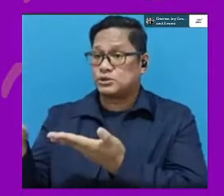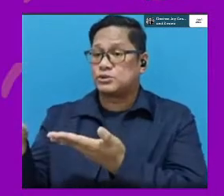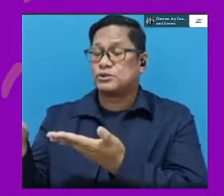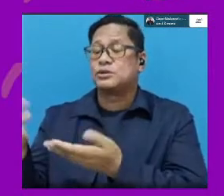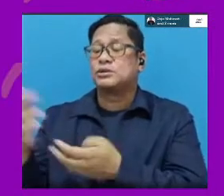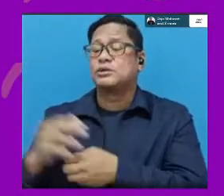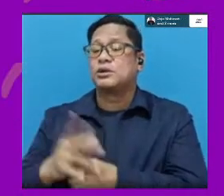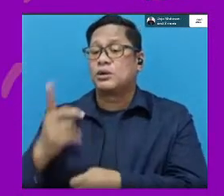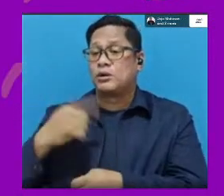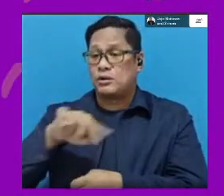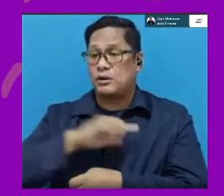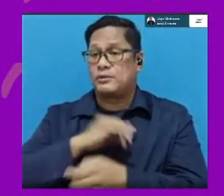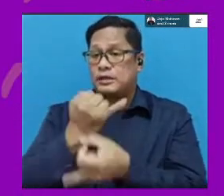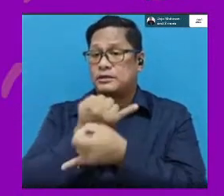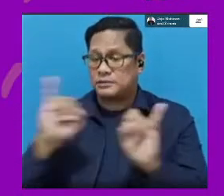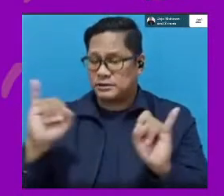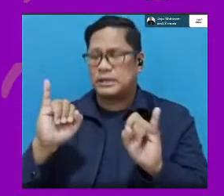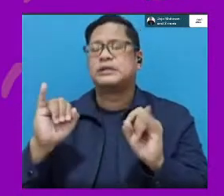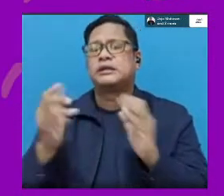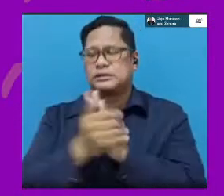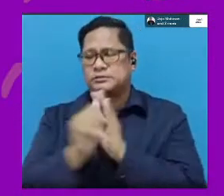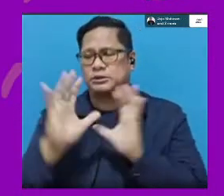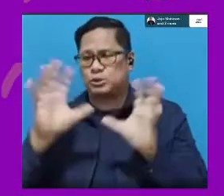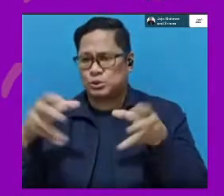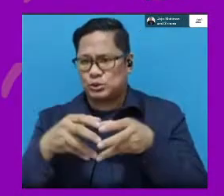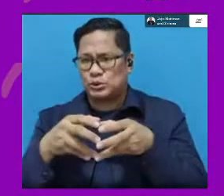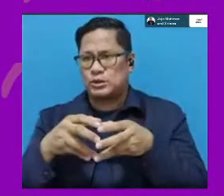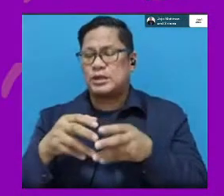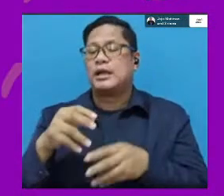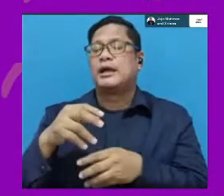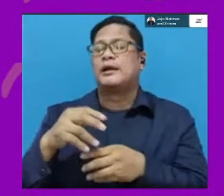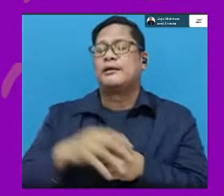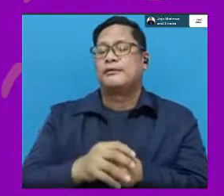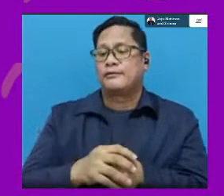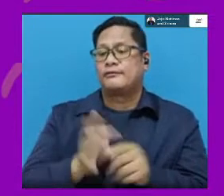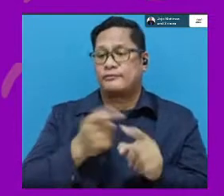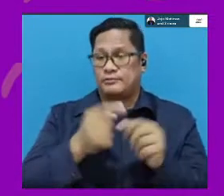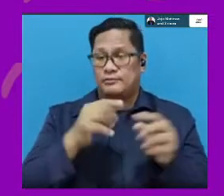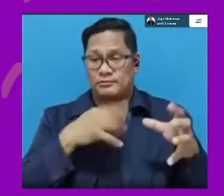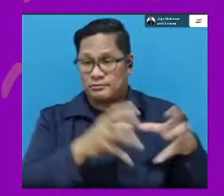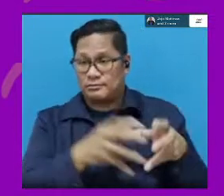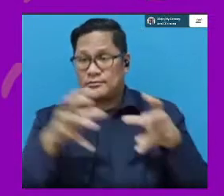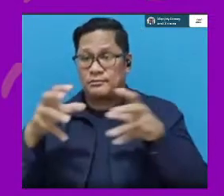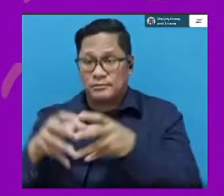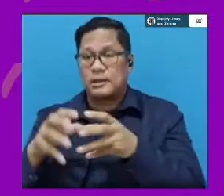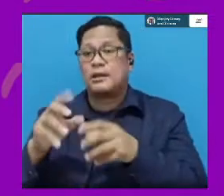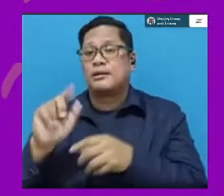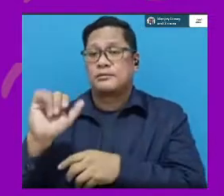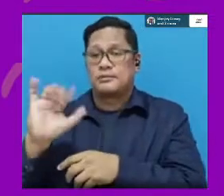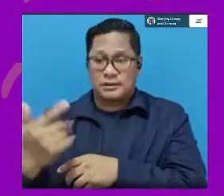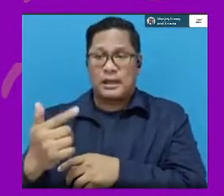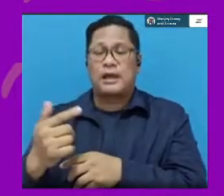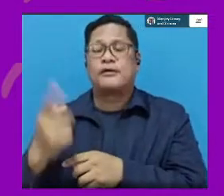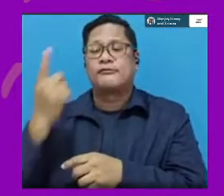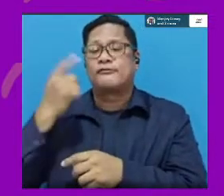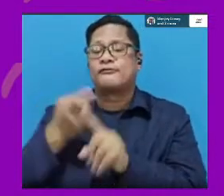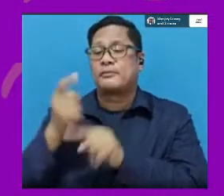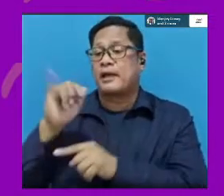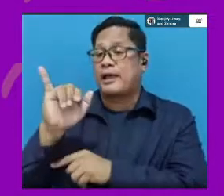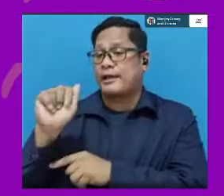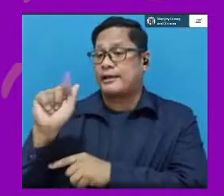our independent expert bodies, such as the NITAG and the TAG, the recommendations to the IATF. And